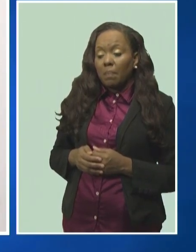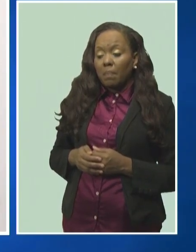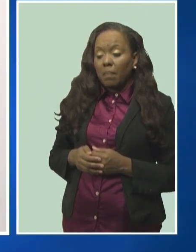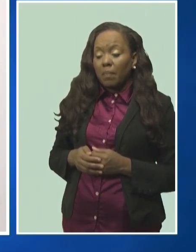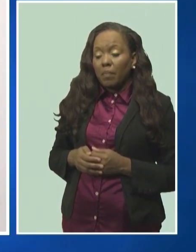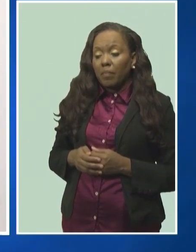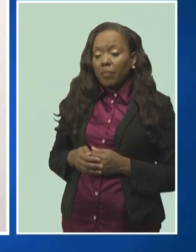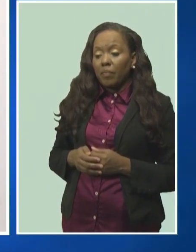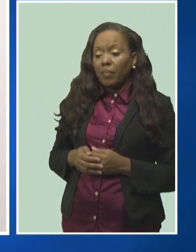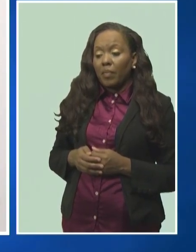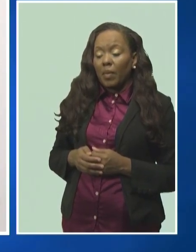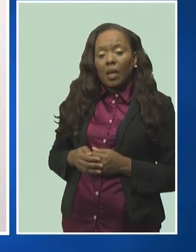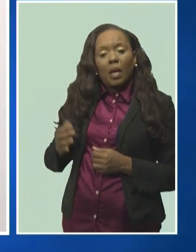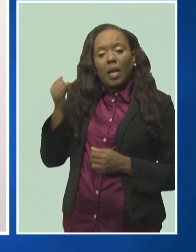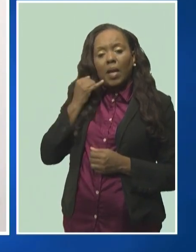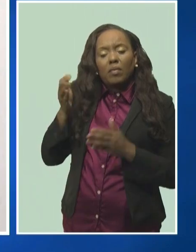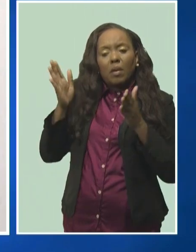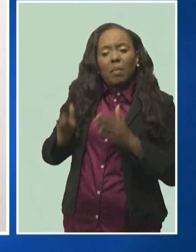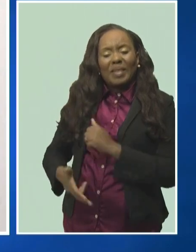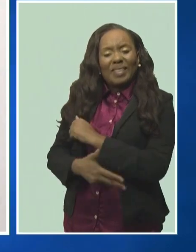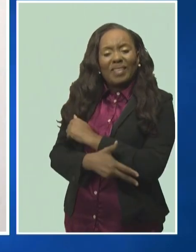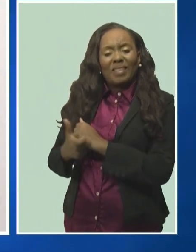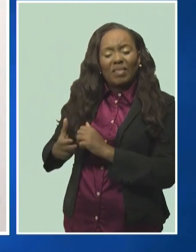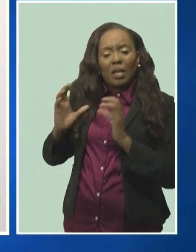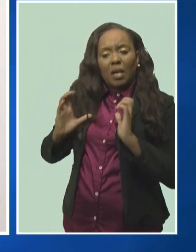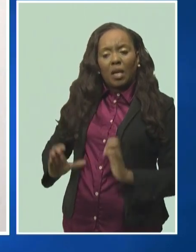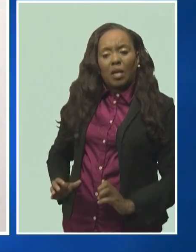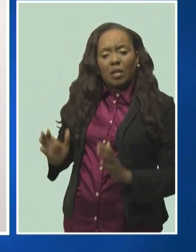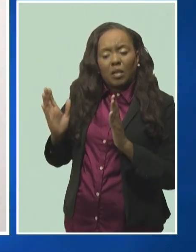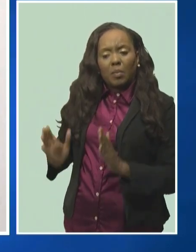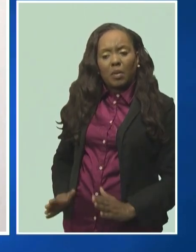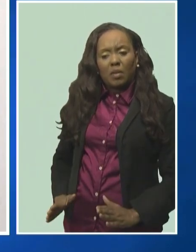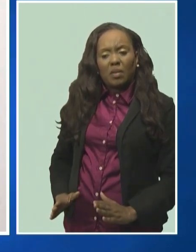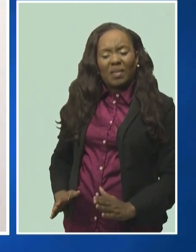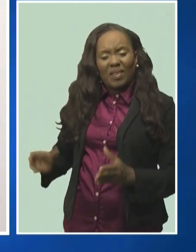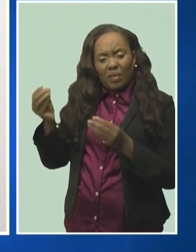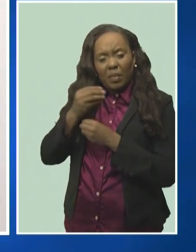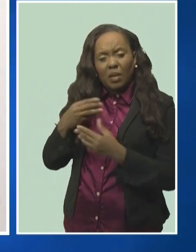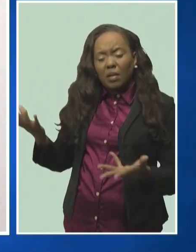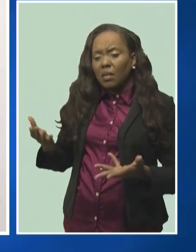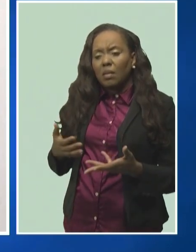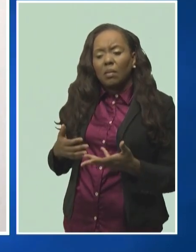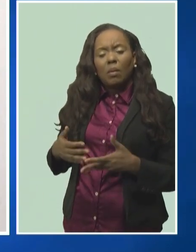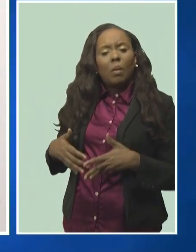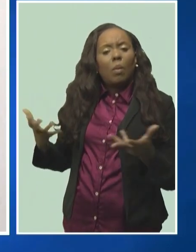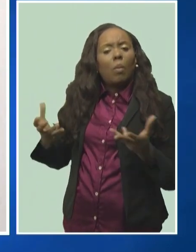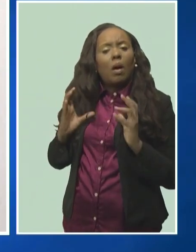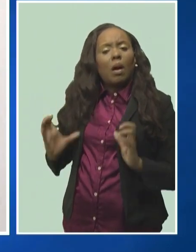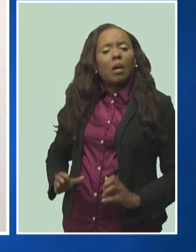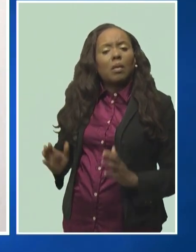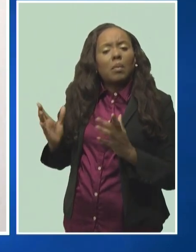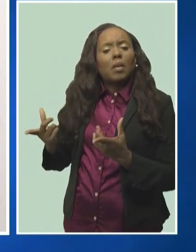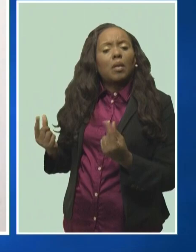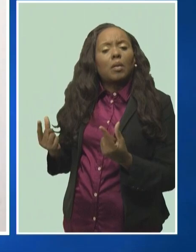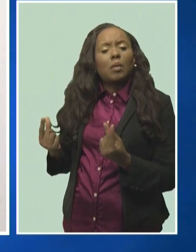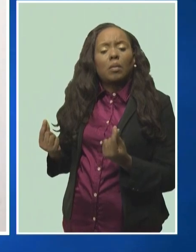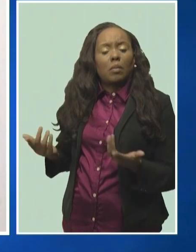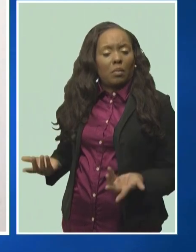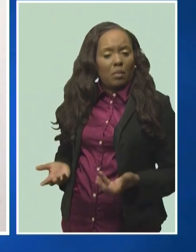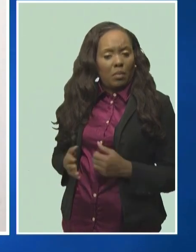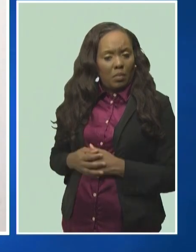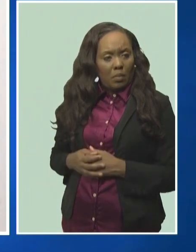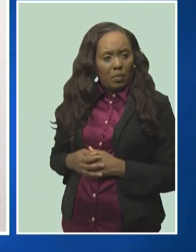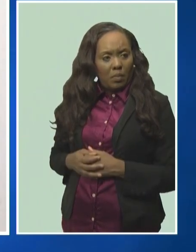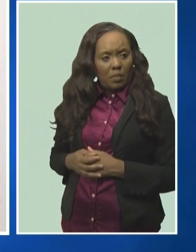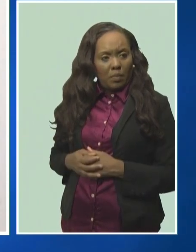those companies whose information was breached and now their information, the customer's information, is out there for all to access?